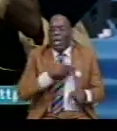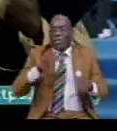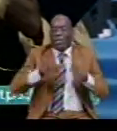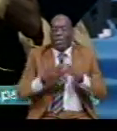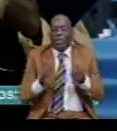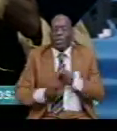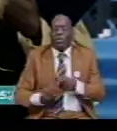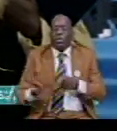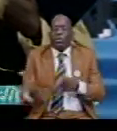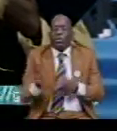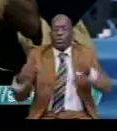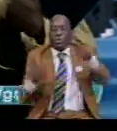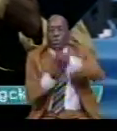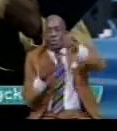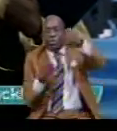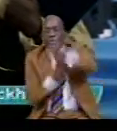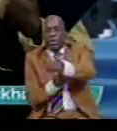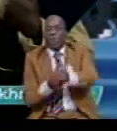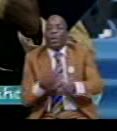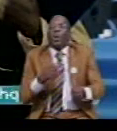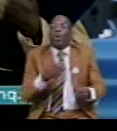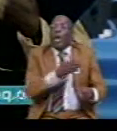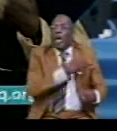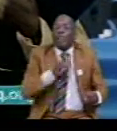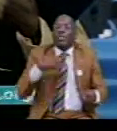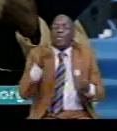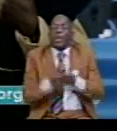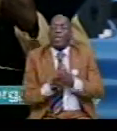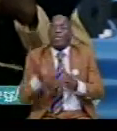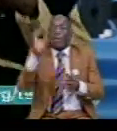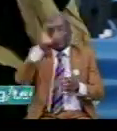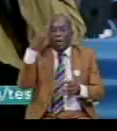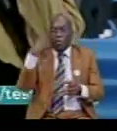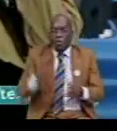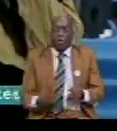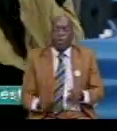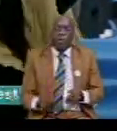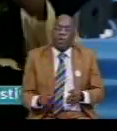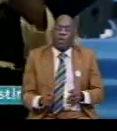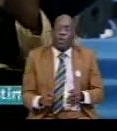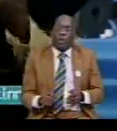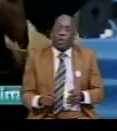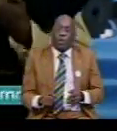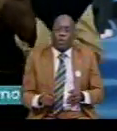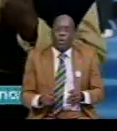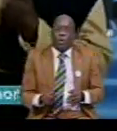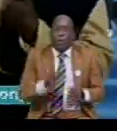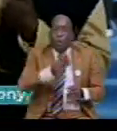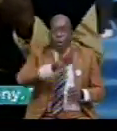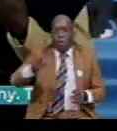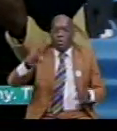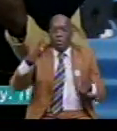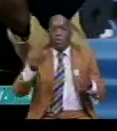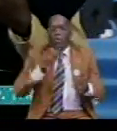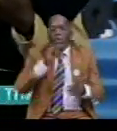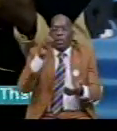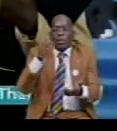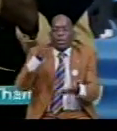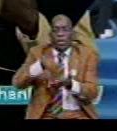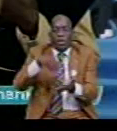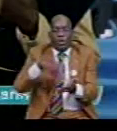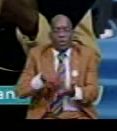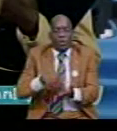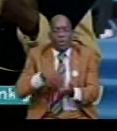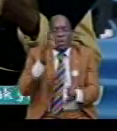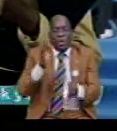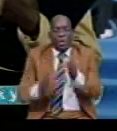ya won ni pe ka lo wa o wa 300,000 ta fi ya photo ipe ta ba tun ya photo to ke se le lati lo se pe ti ma tun operation